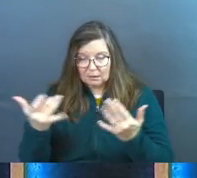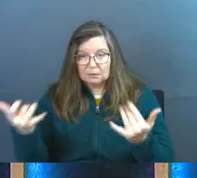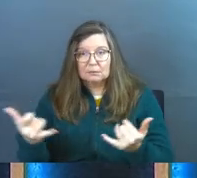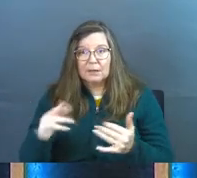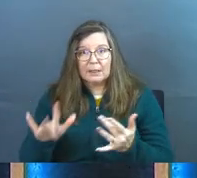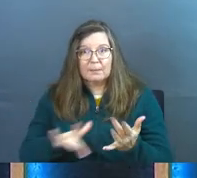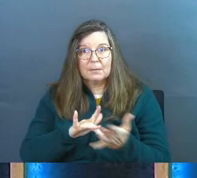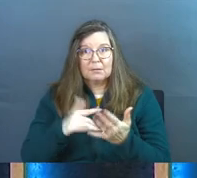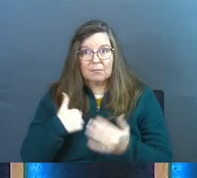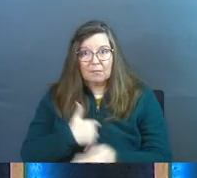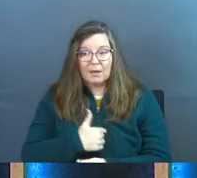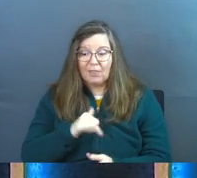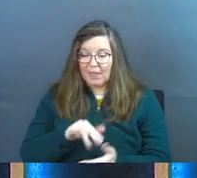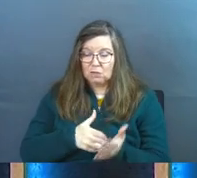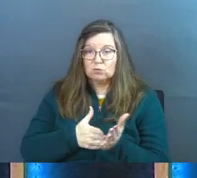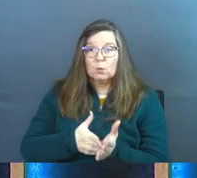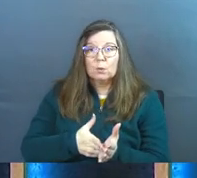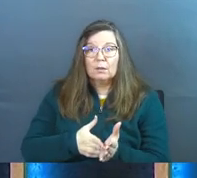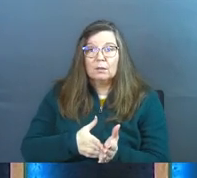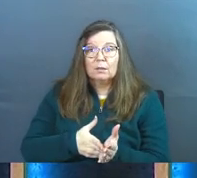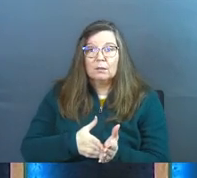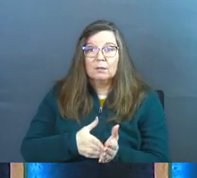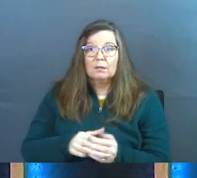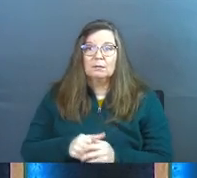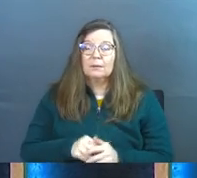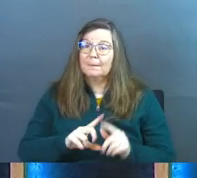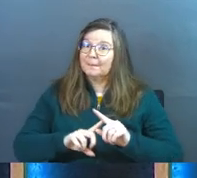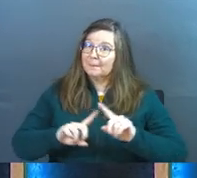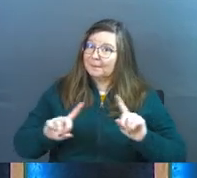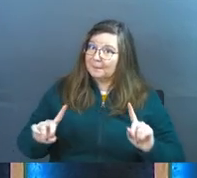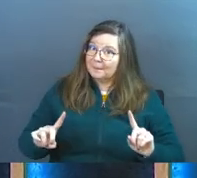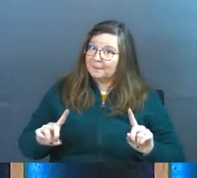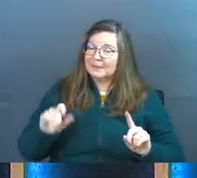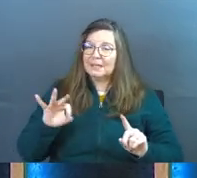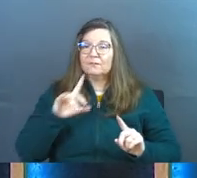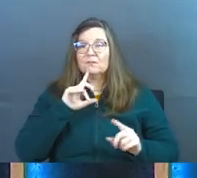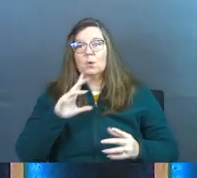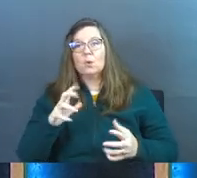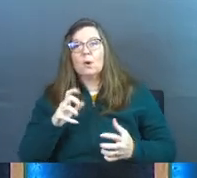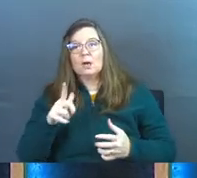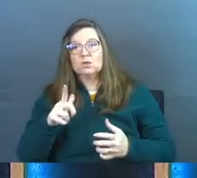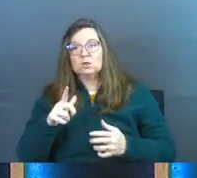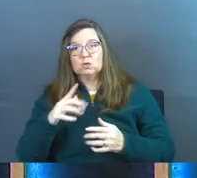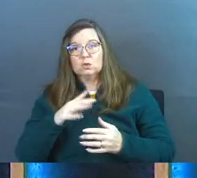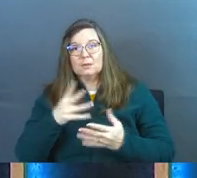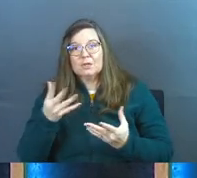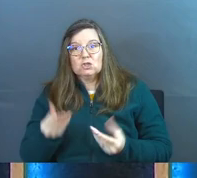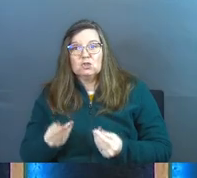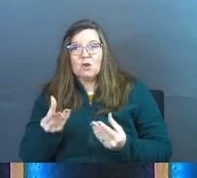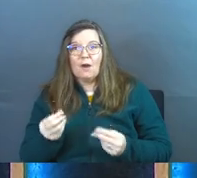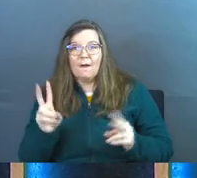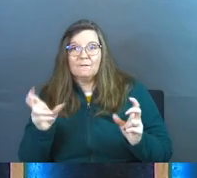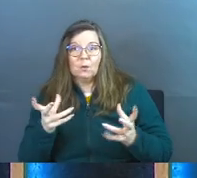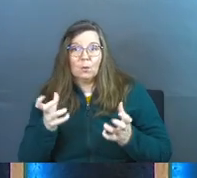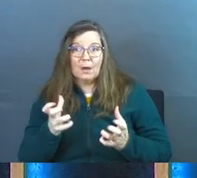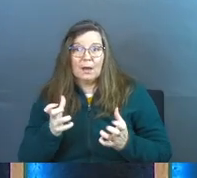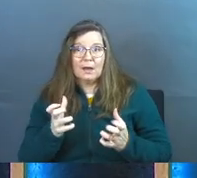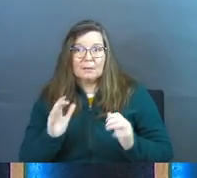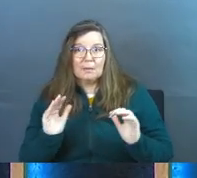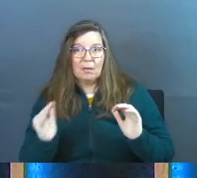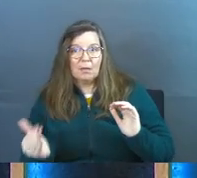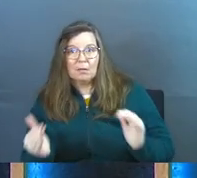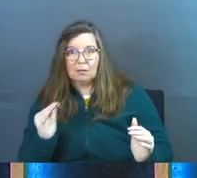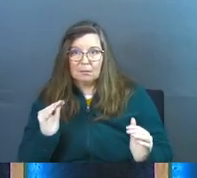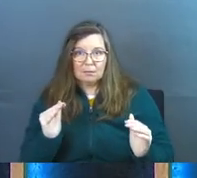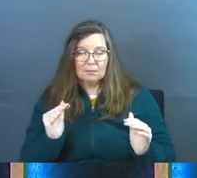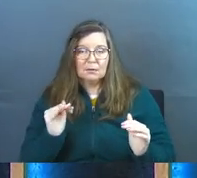in our midst. That's truth. However, if you want to be soft, if you want to be